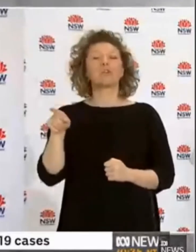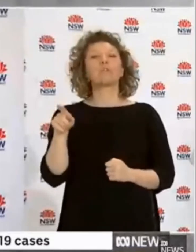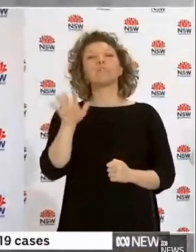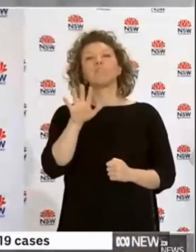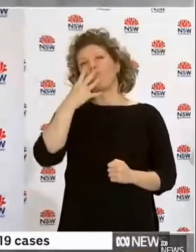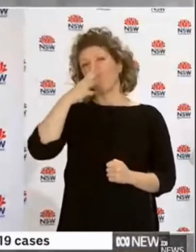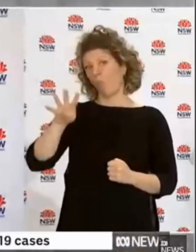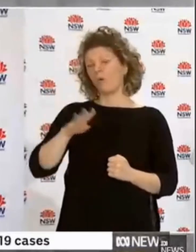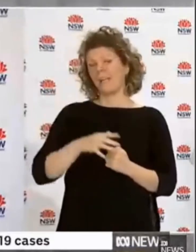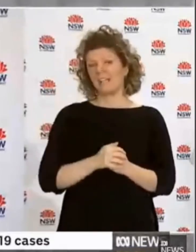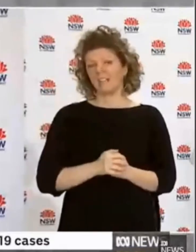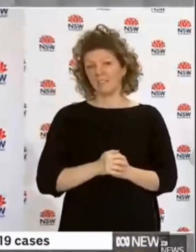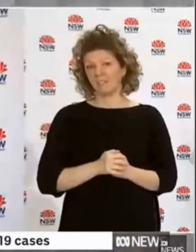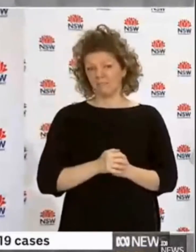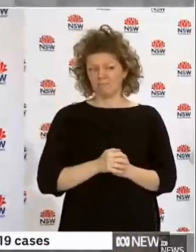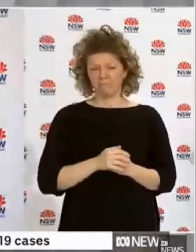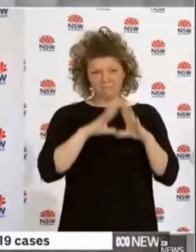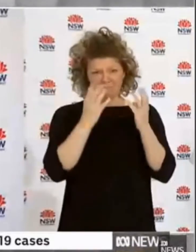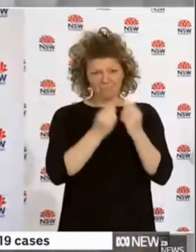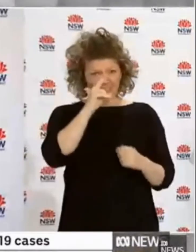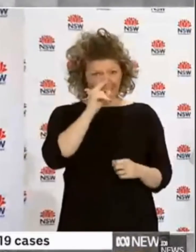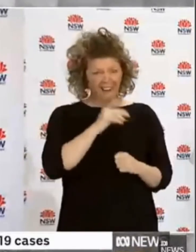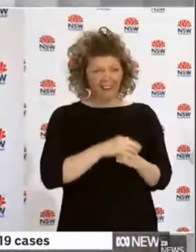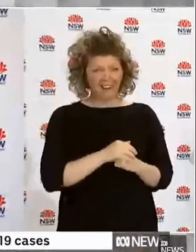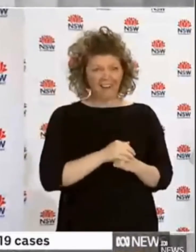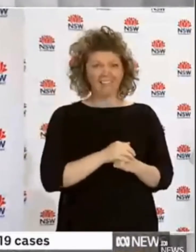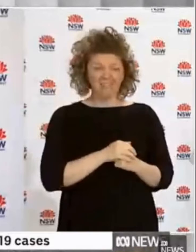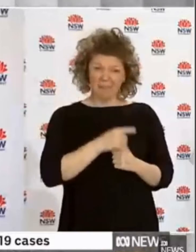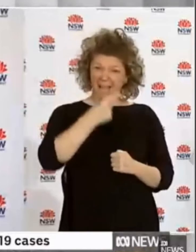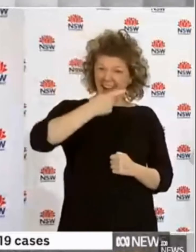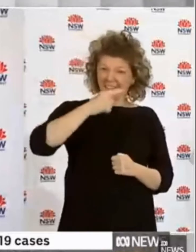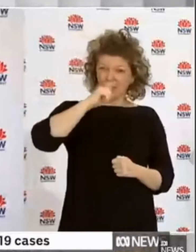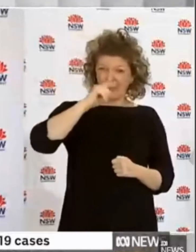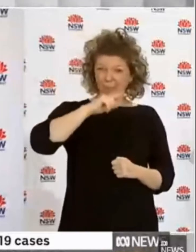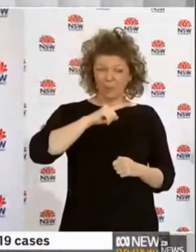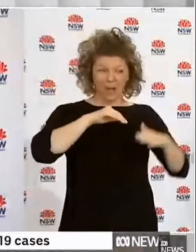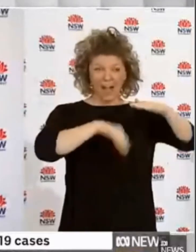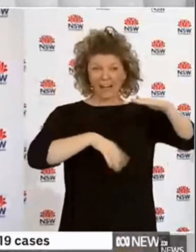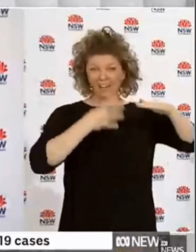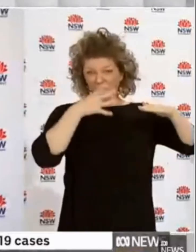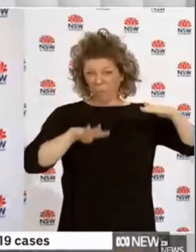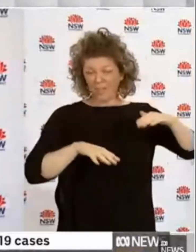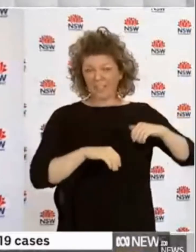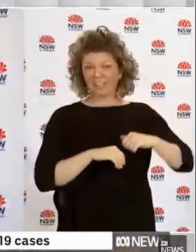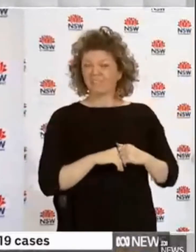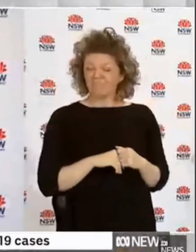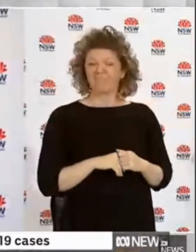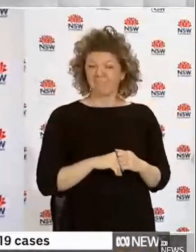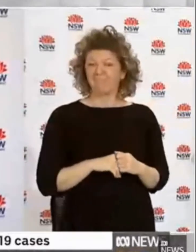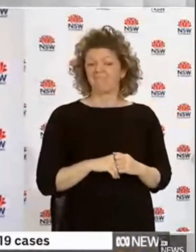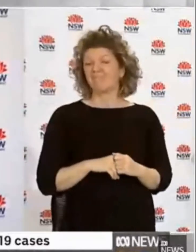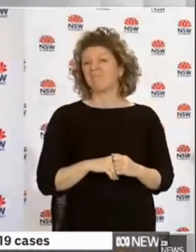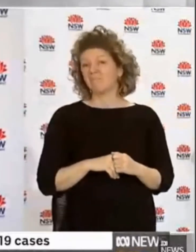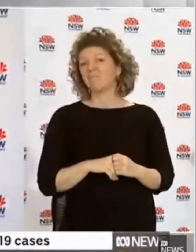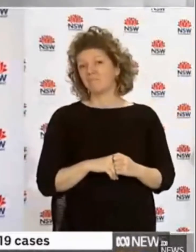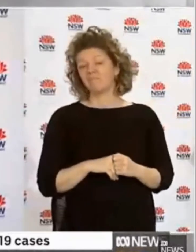their 40s. So just at the moment we have 11 people in intensive care who are all 40 years old or under. That